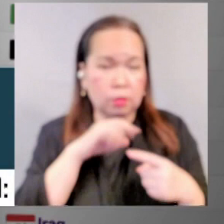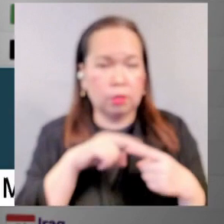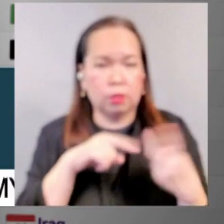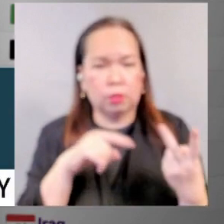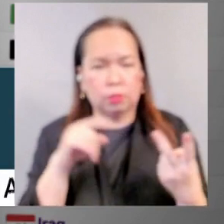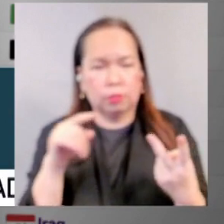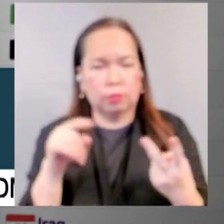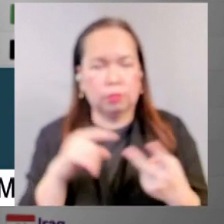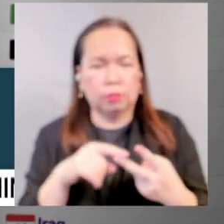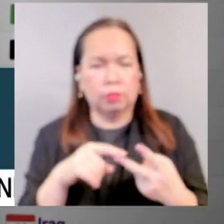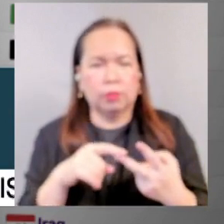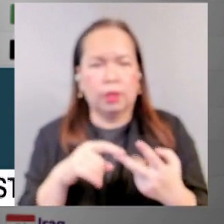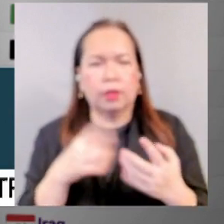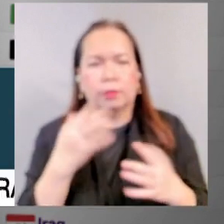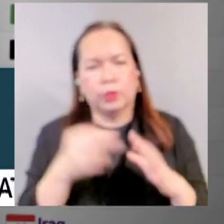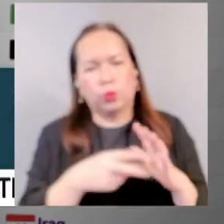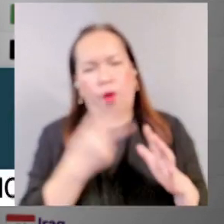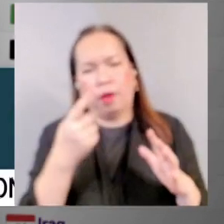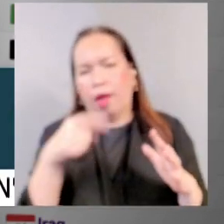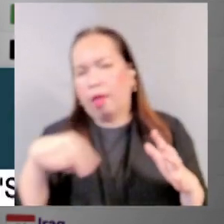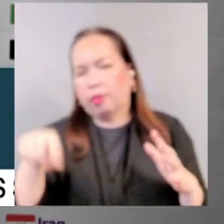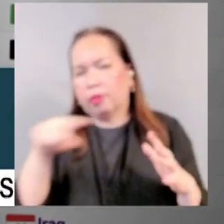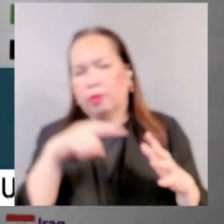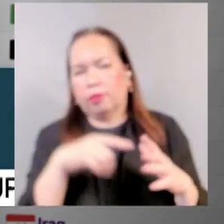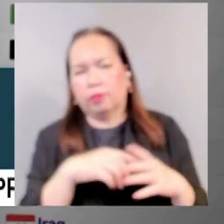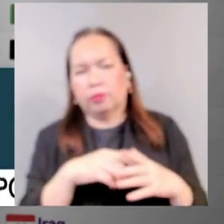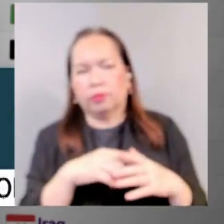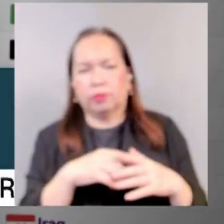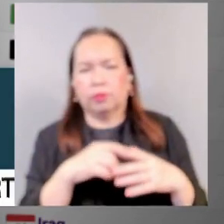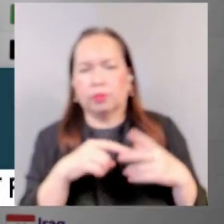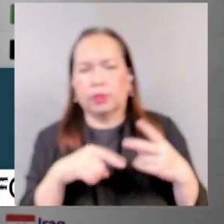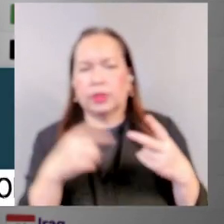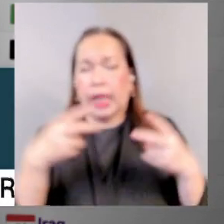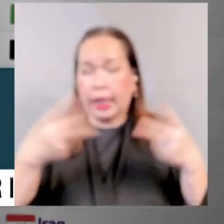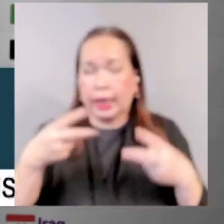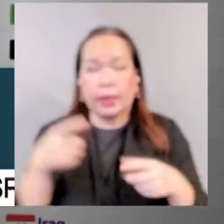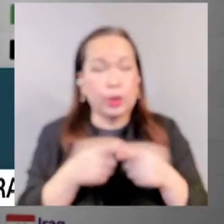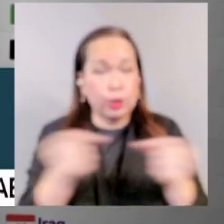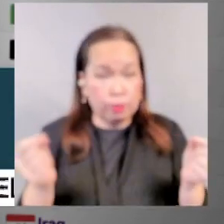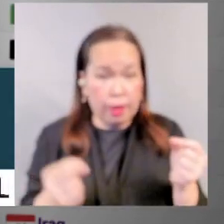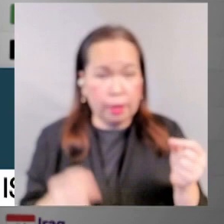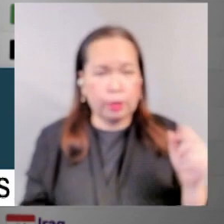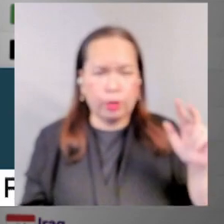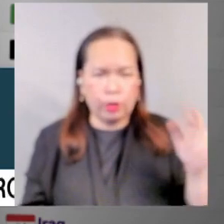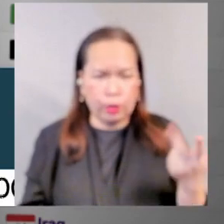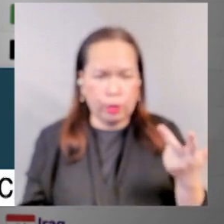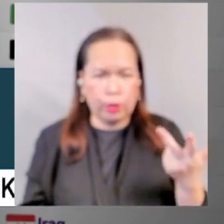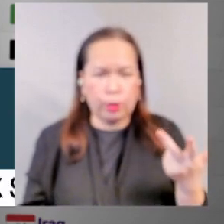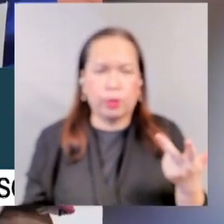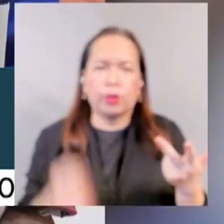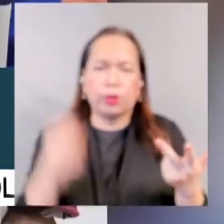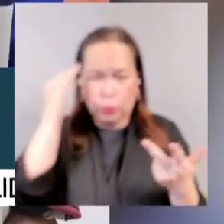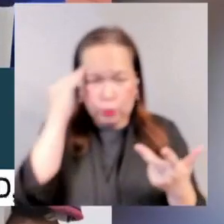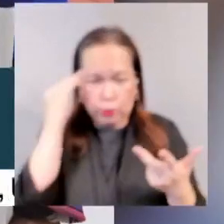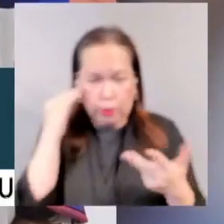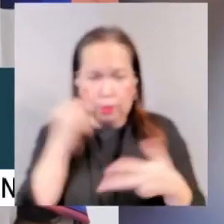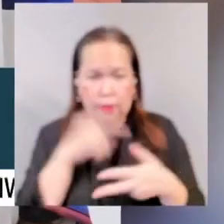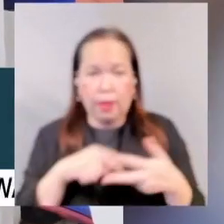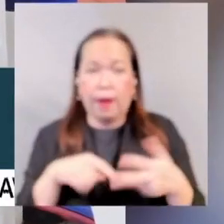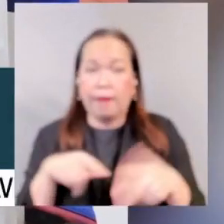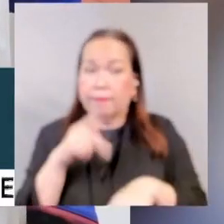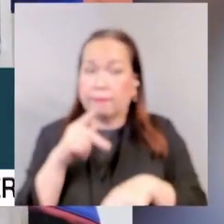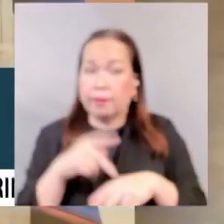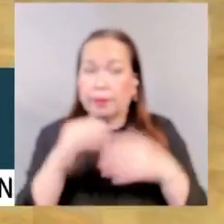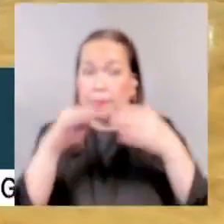more than double the medal or than the medal haul of second place Japan and third place South Korea. Meanwhile, the Philippines ended its